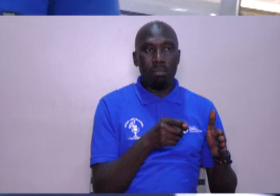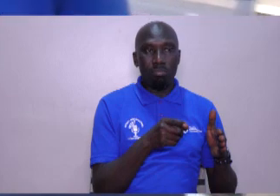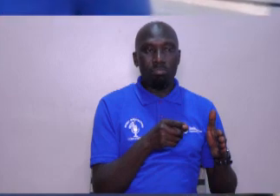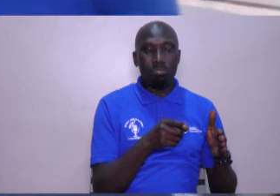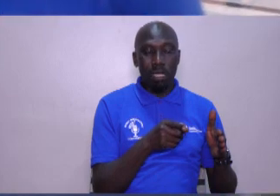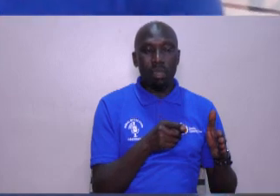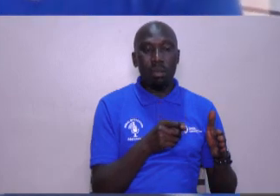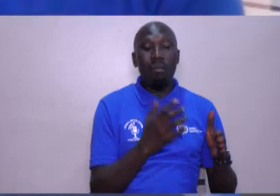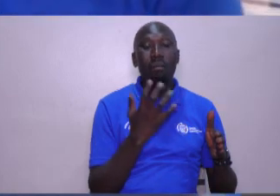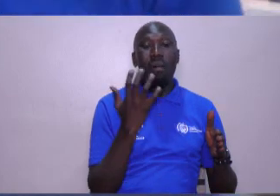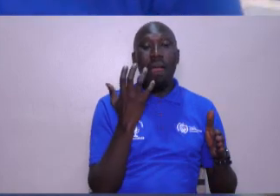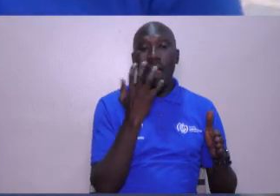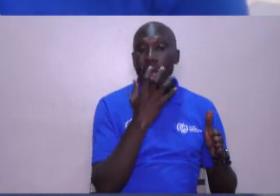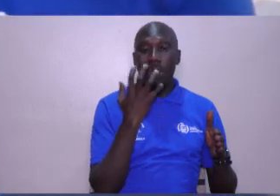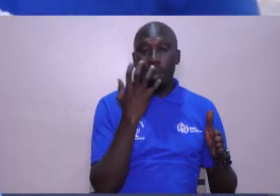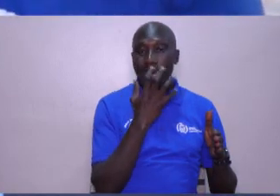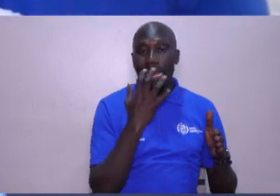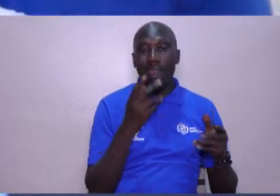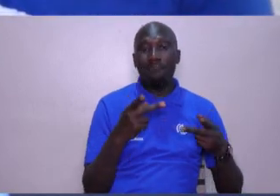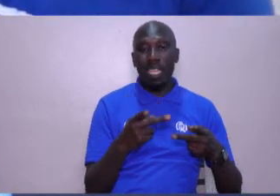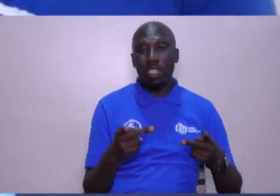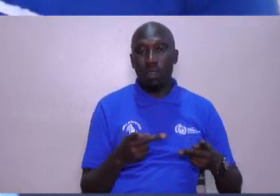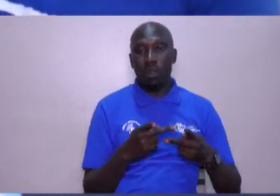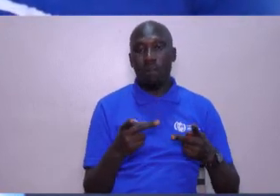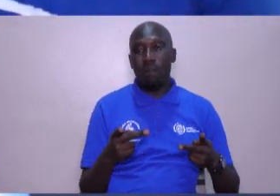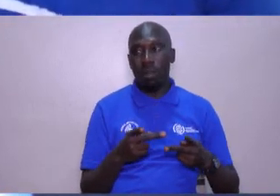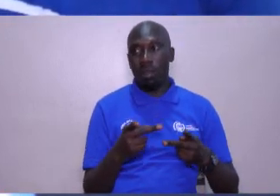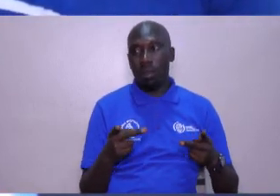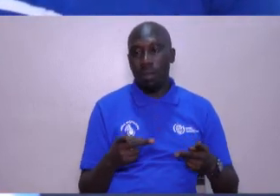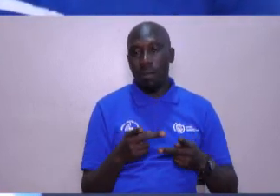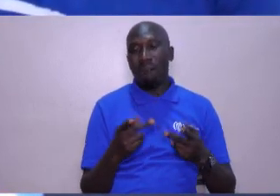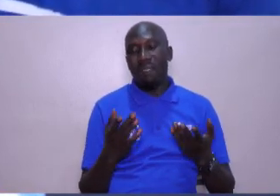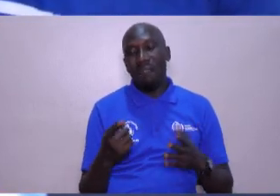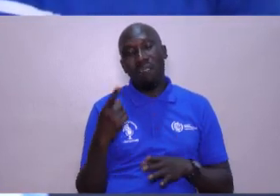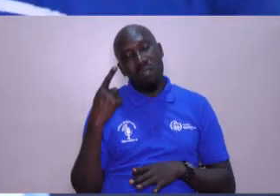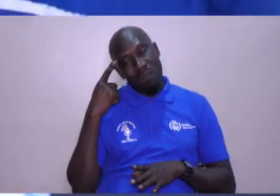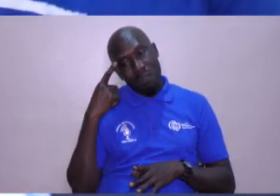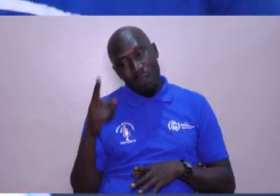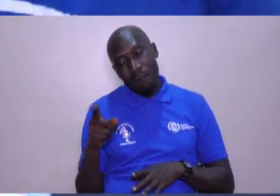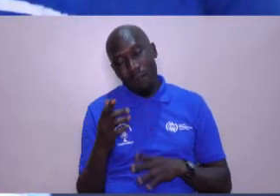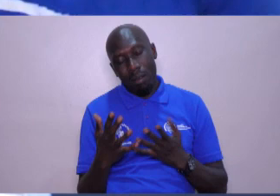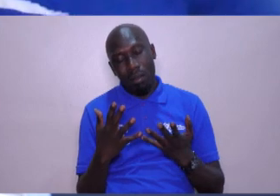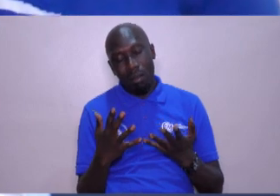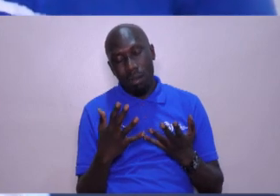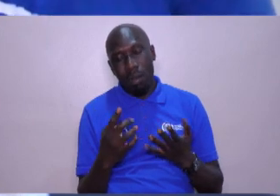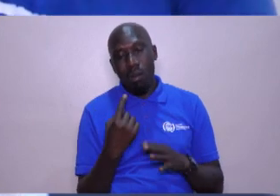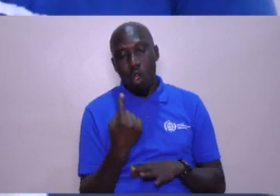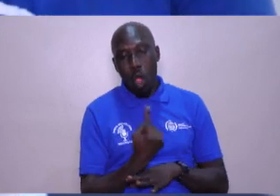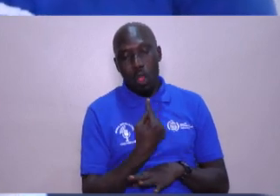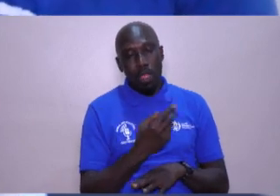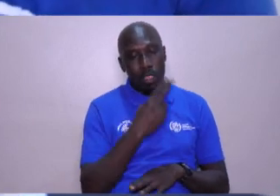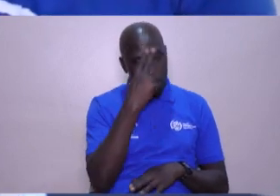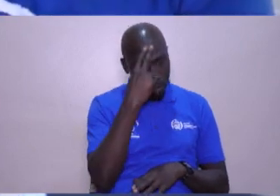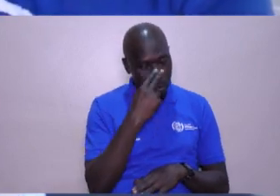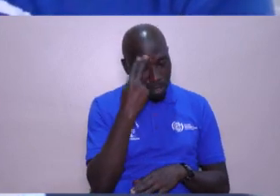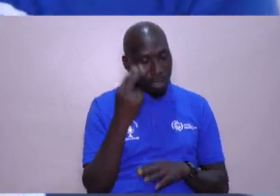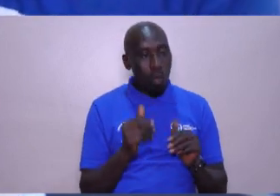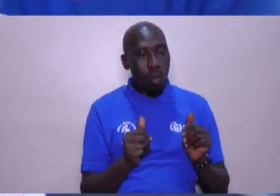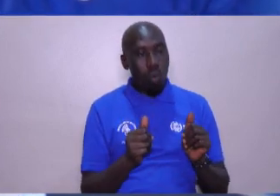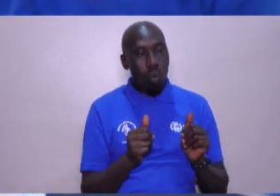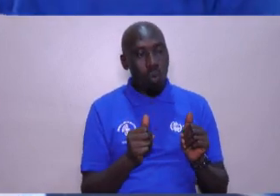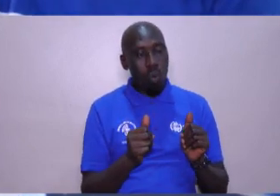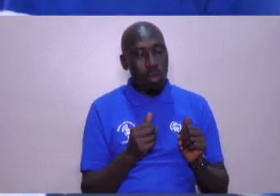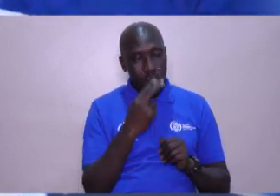This animated video, is it for only learners